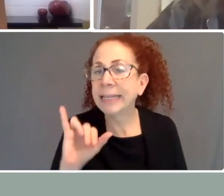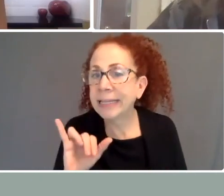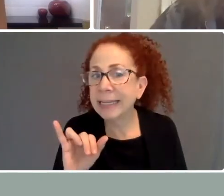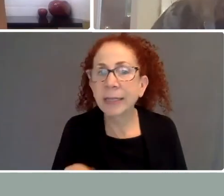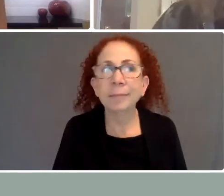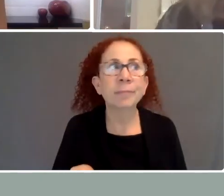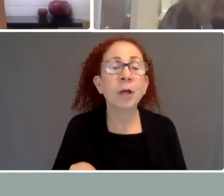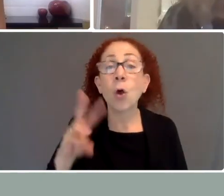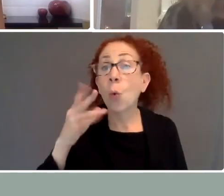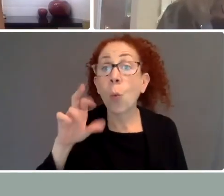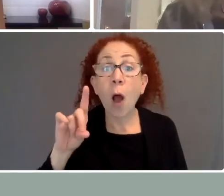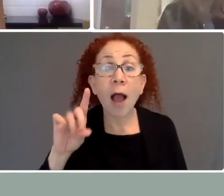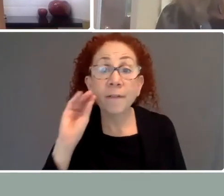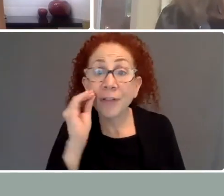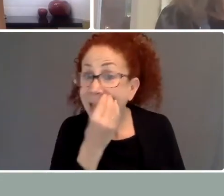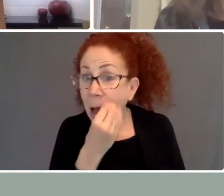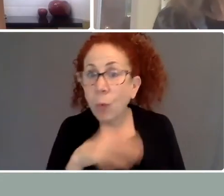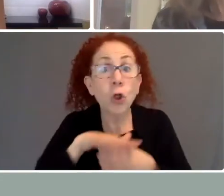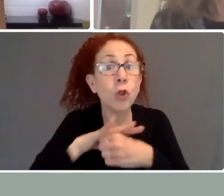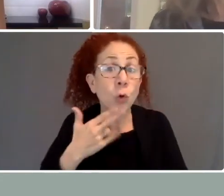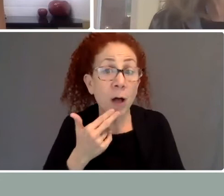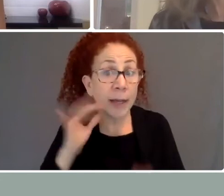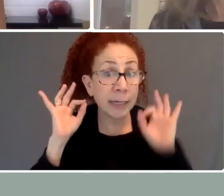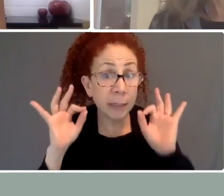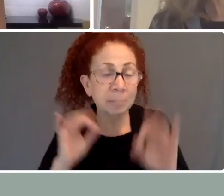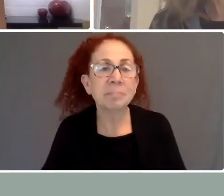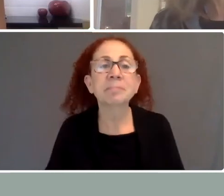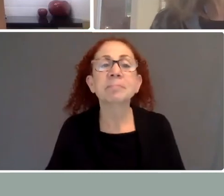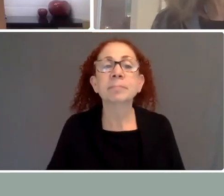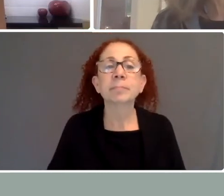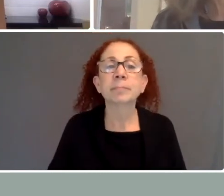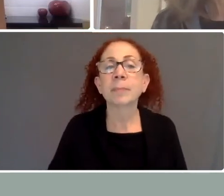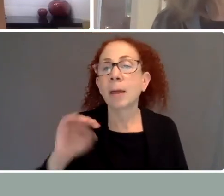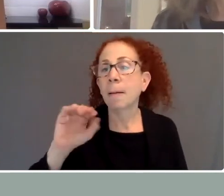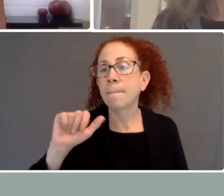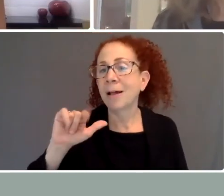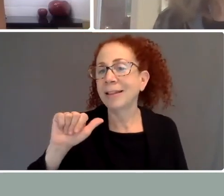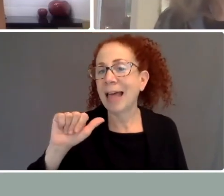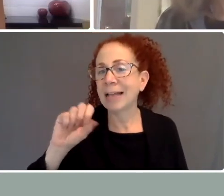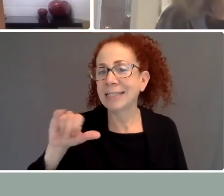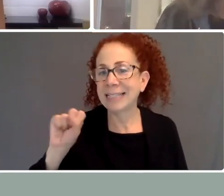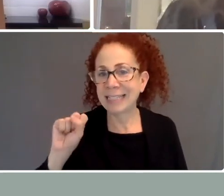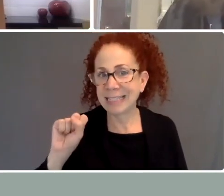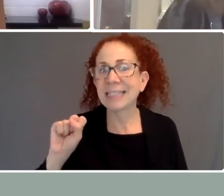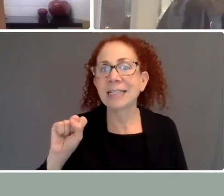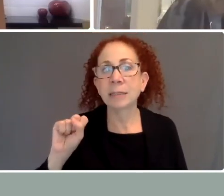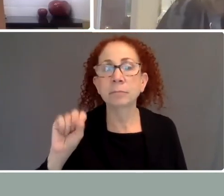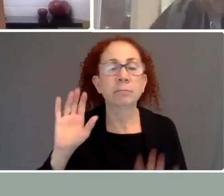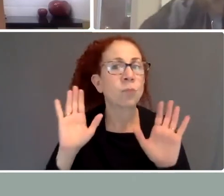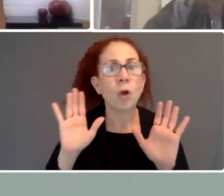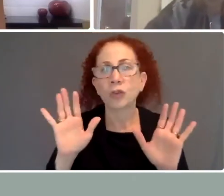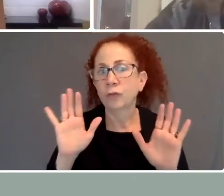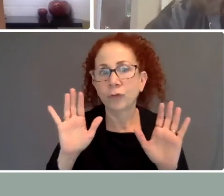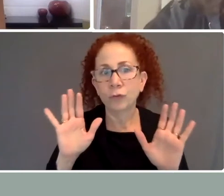like wildflower or like a local honey, if you have that, would be great. Molasses is like a